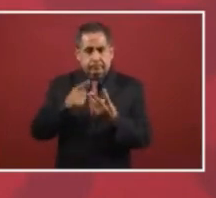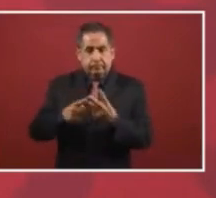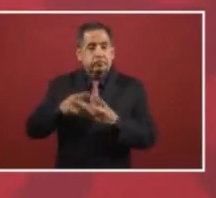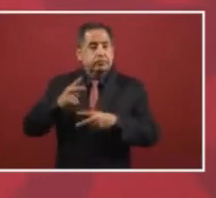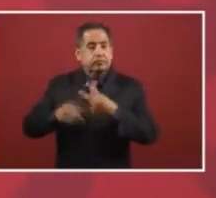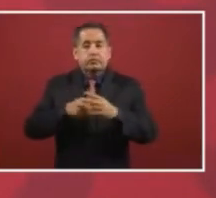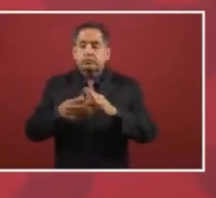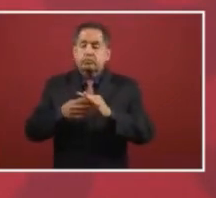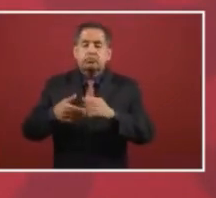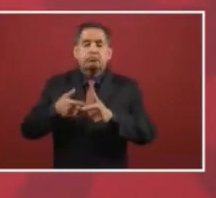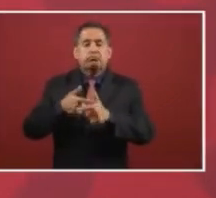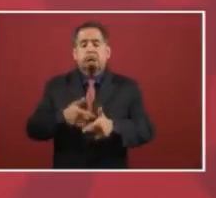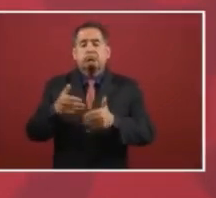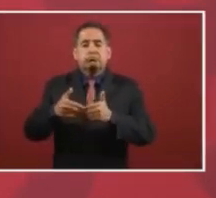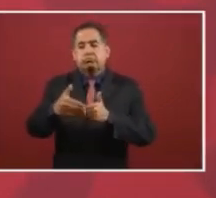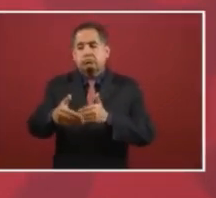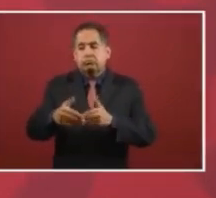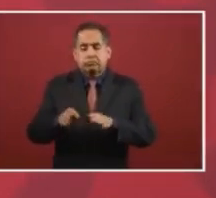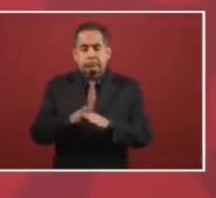these projects.